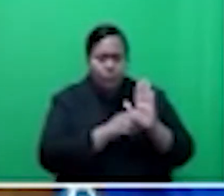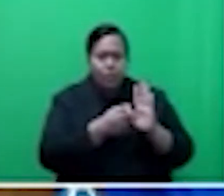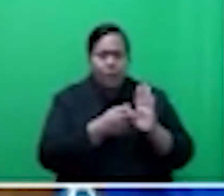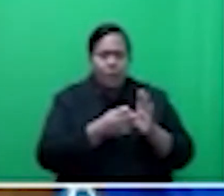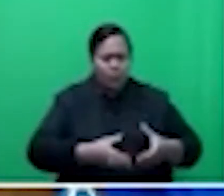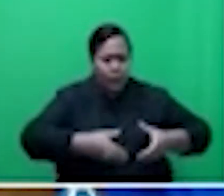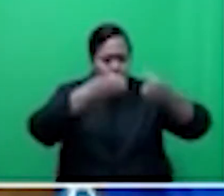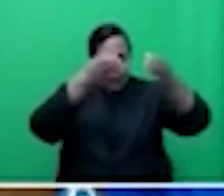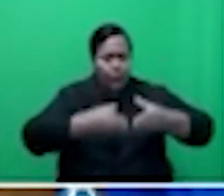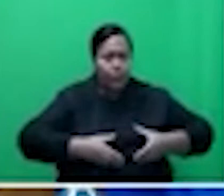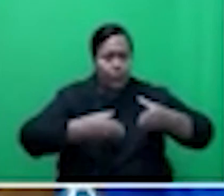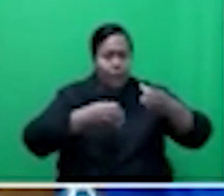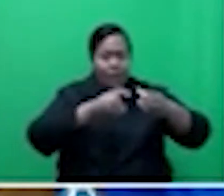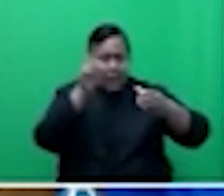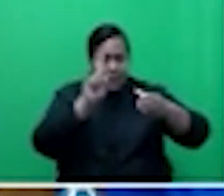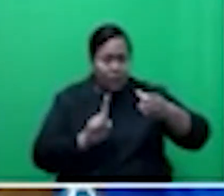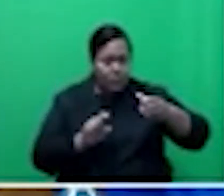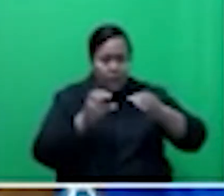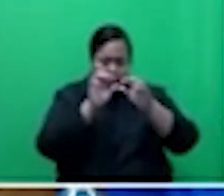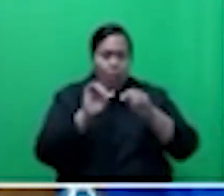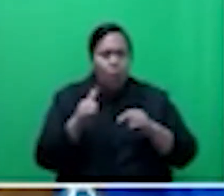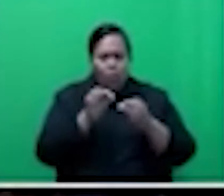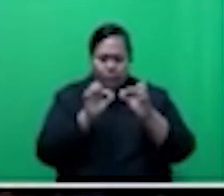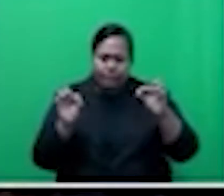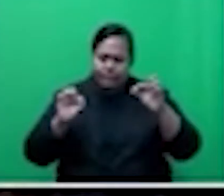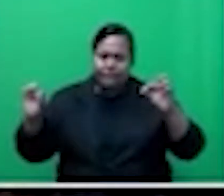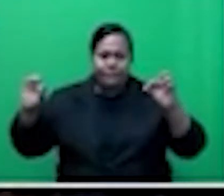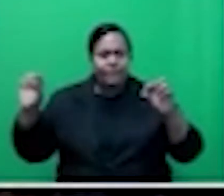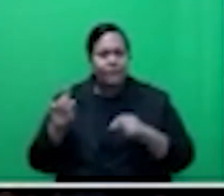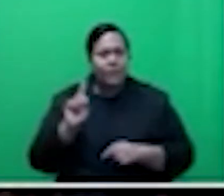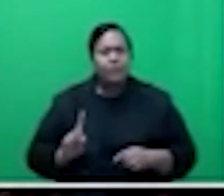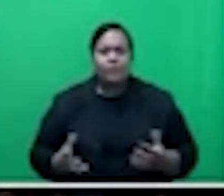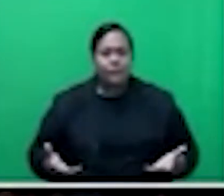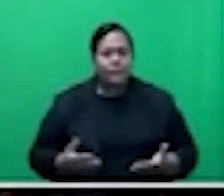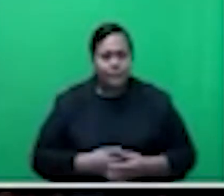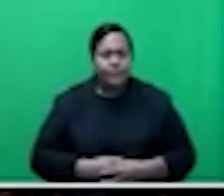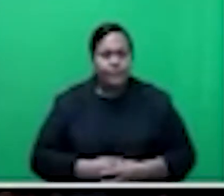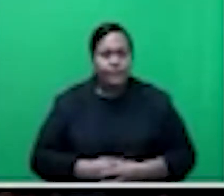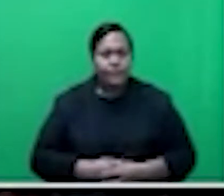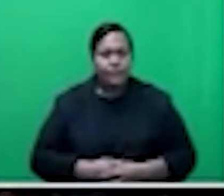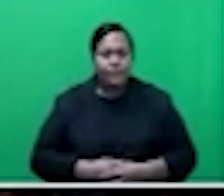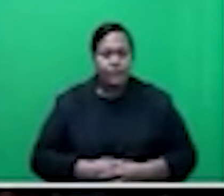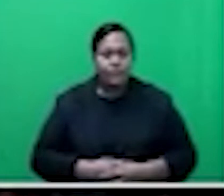lines or also for the house wiring. Thank you. Honourable Simeon Rasovo, you have the floor.